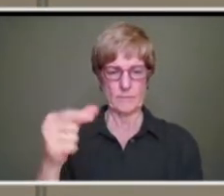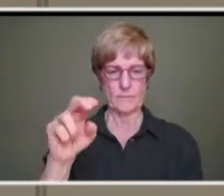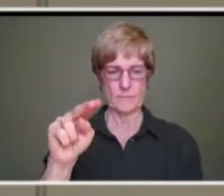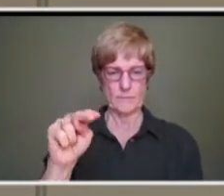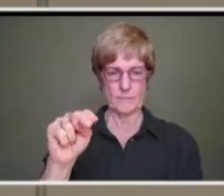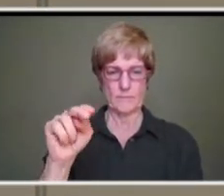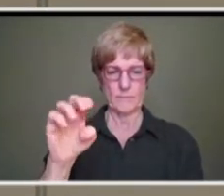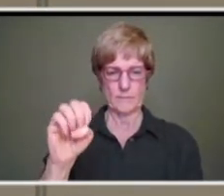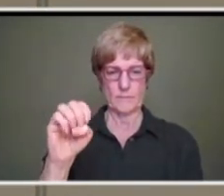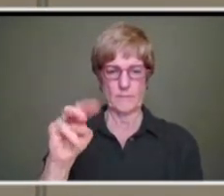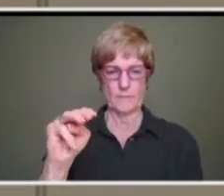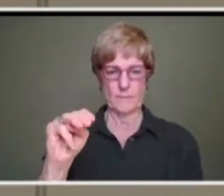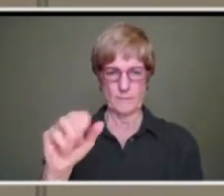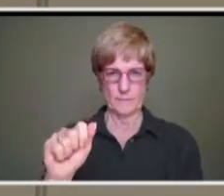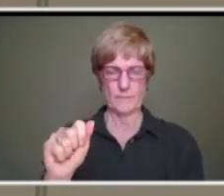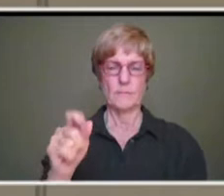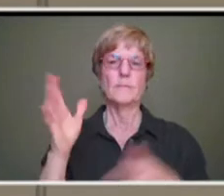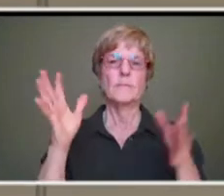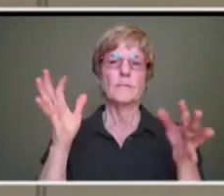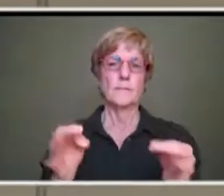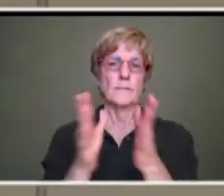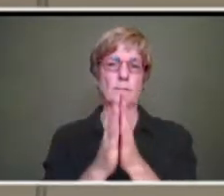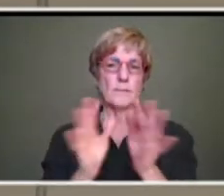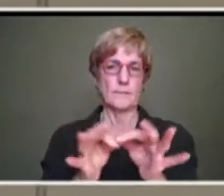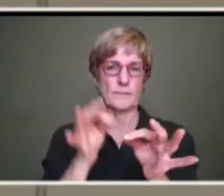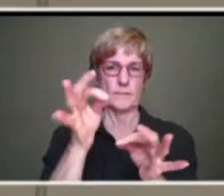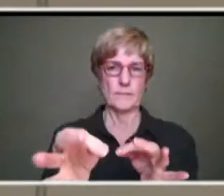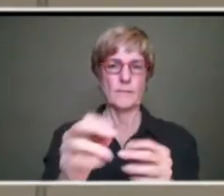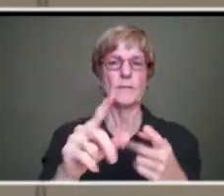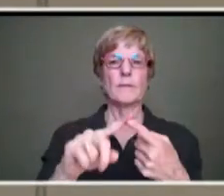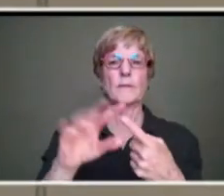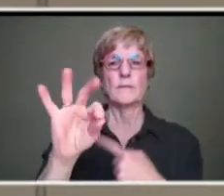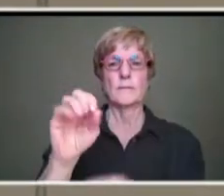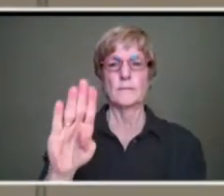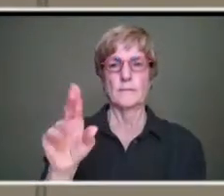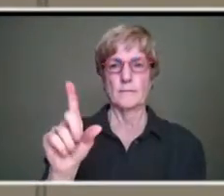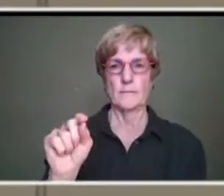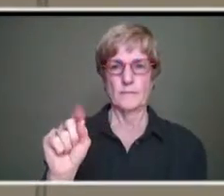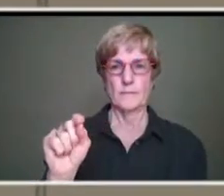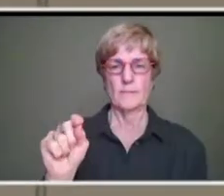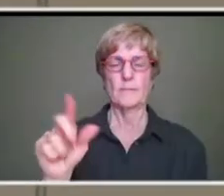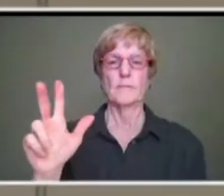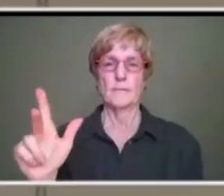um is a decision requesting deferral until February 20th 2023.